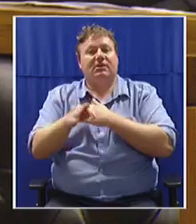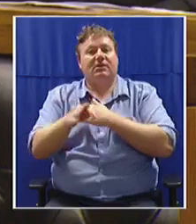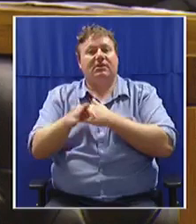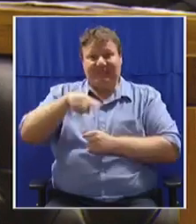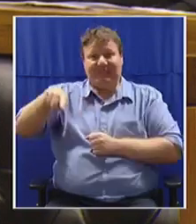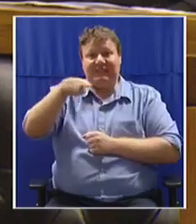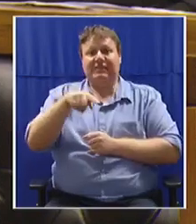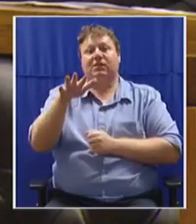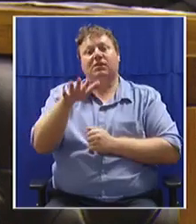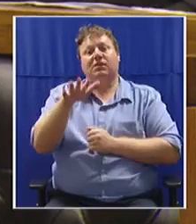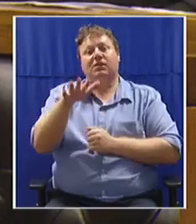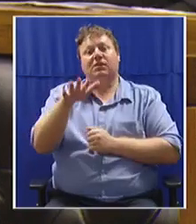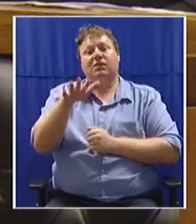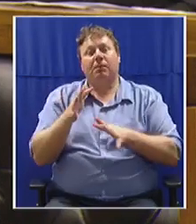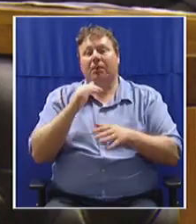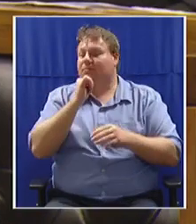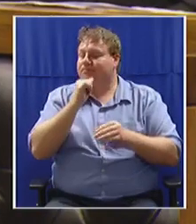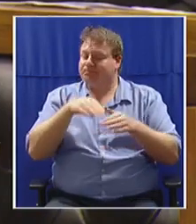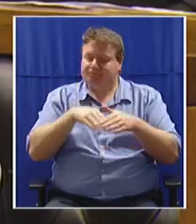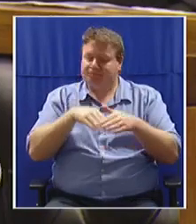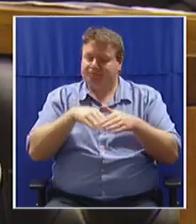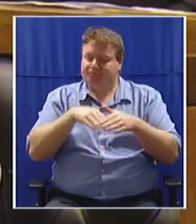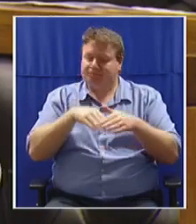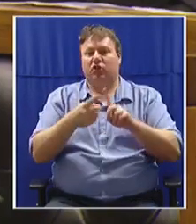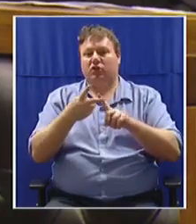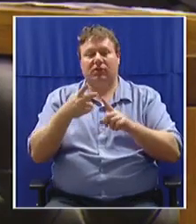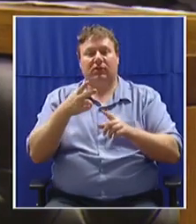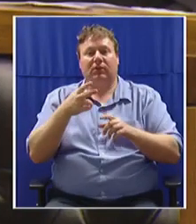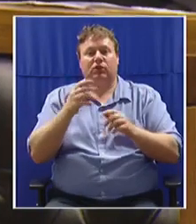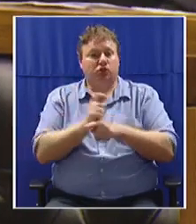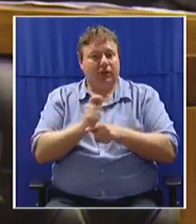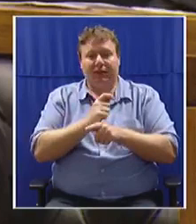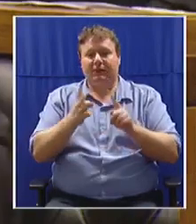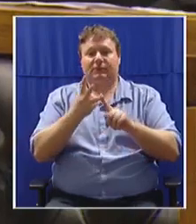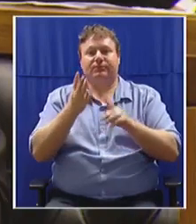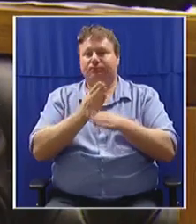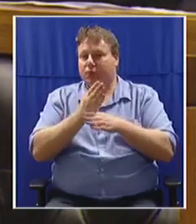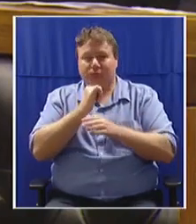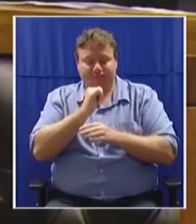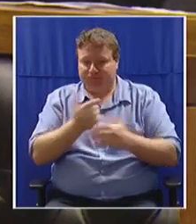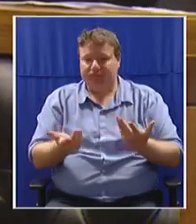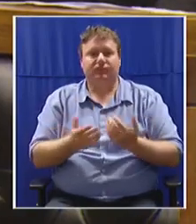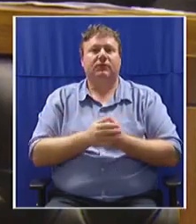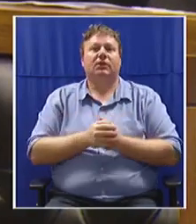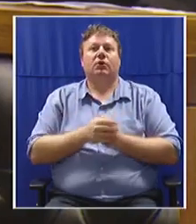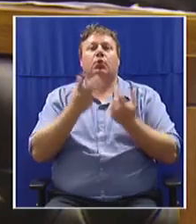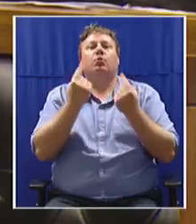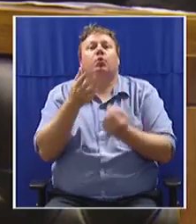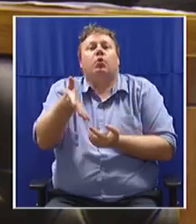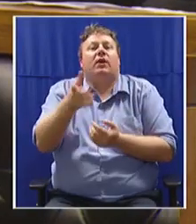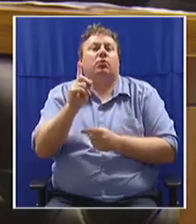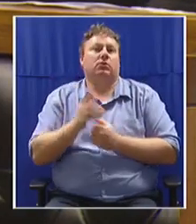people that are not in education, that are not in training, that are not employed. Now, what do you do with them?